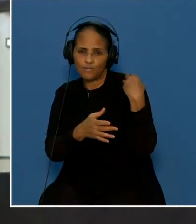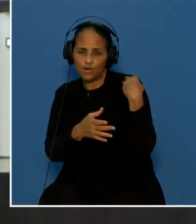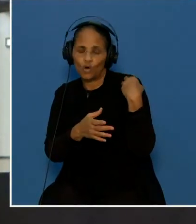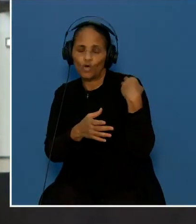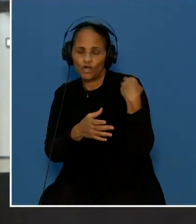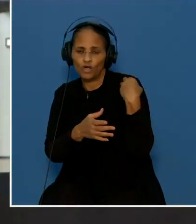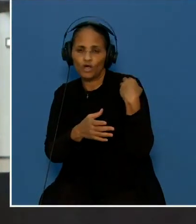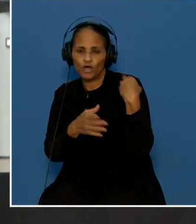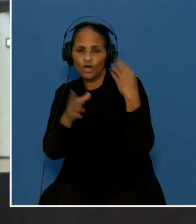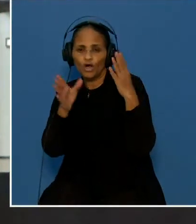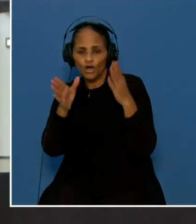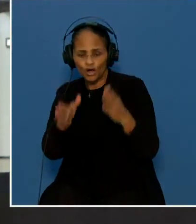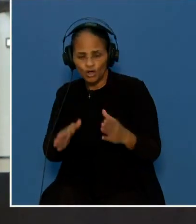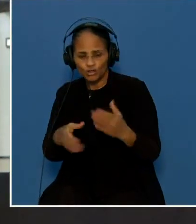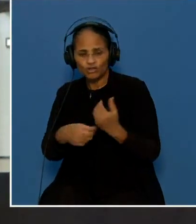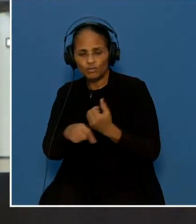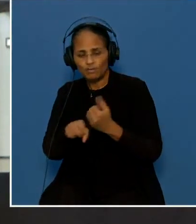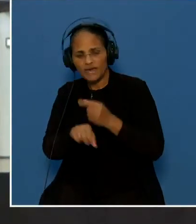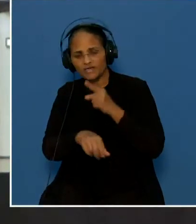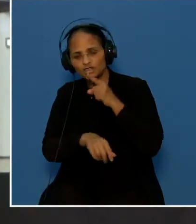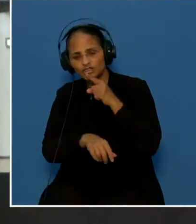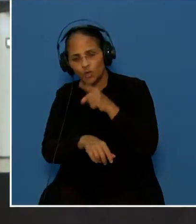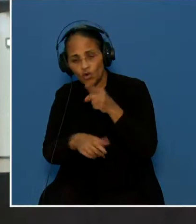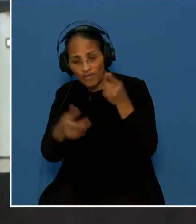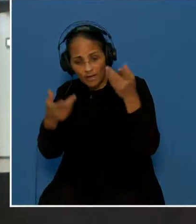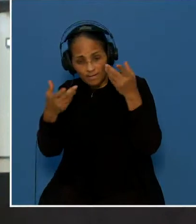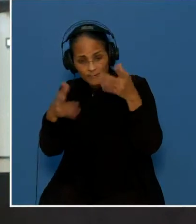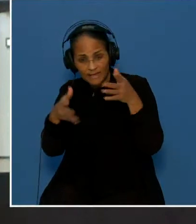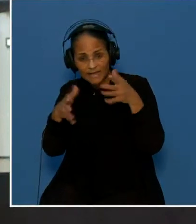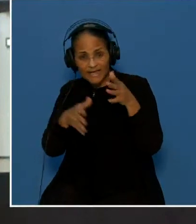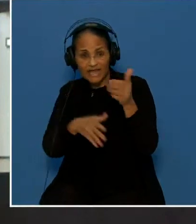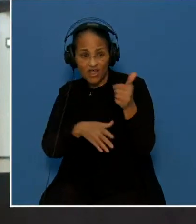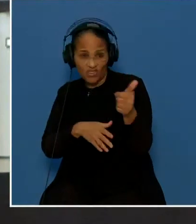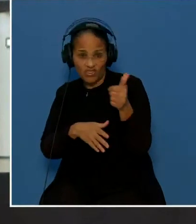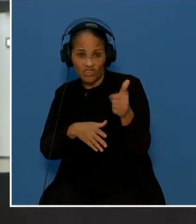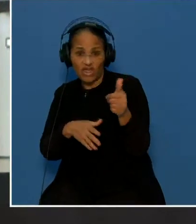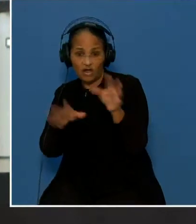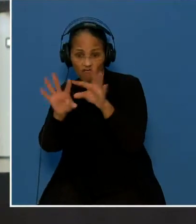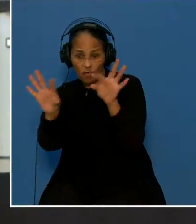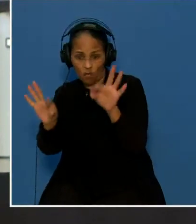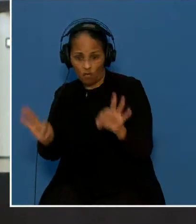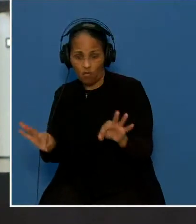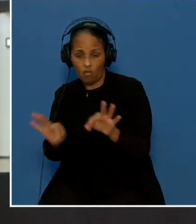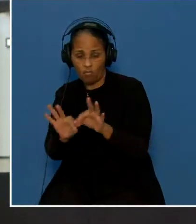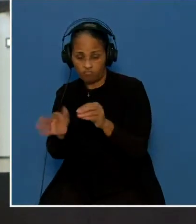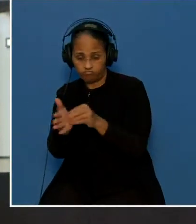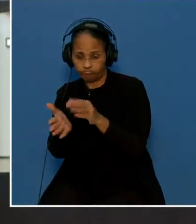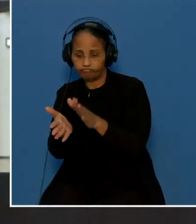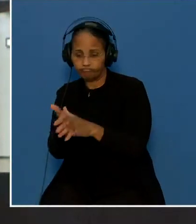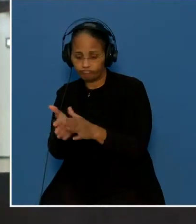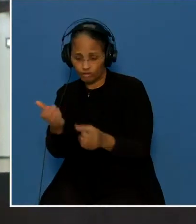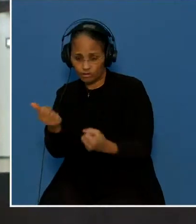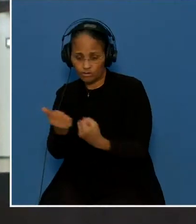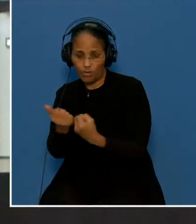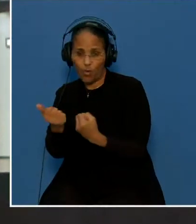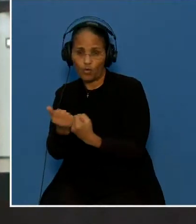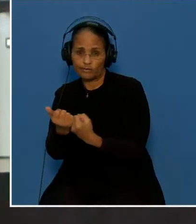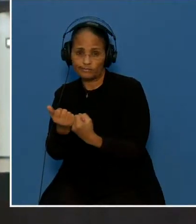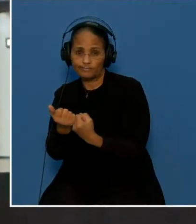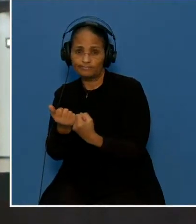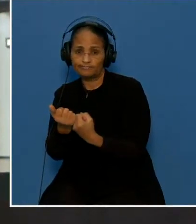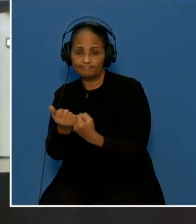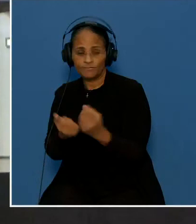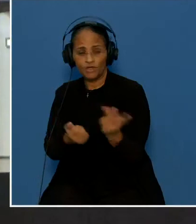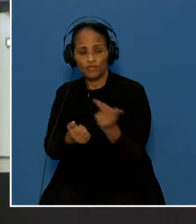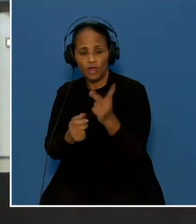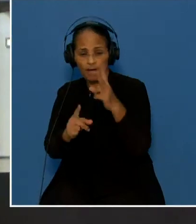sure that they have completed the necessary documentation to support